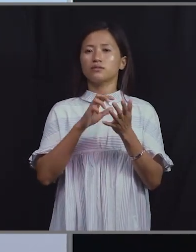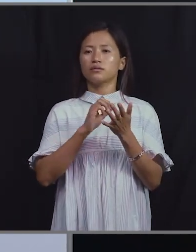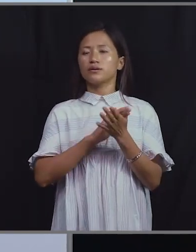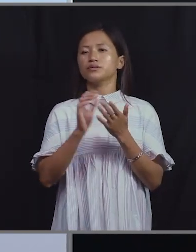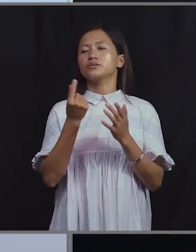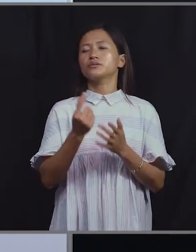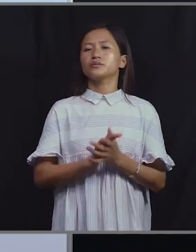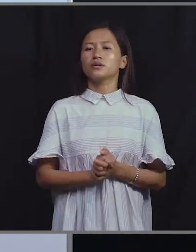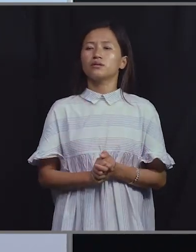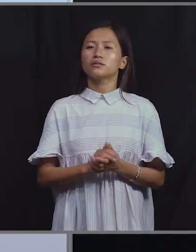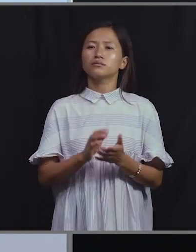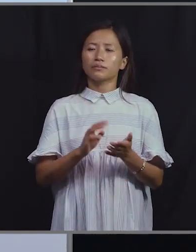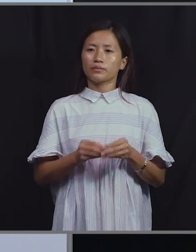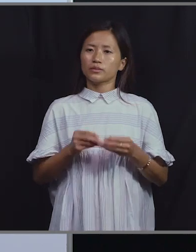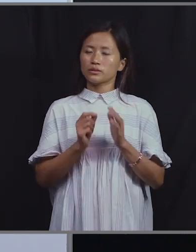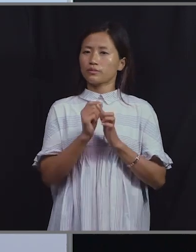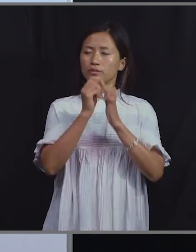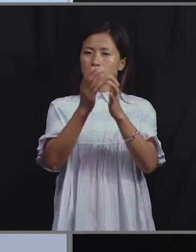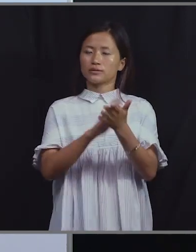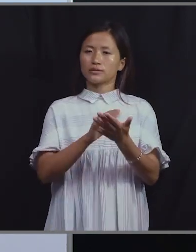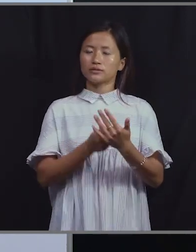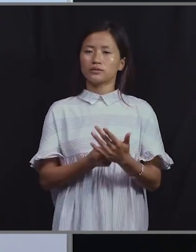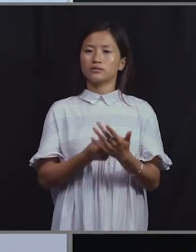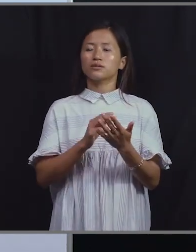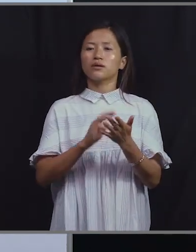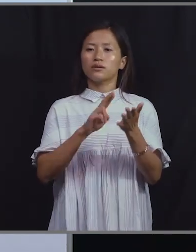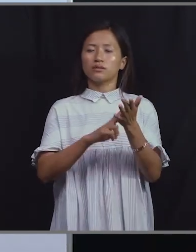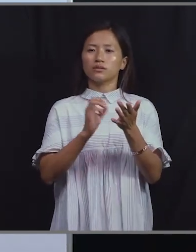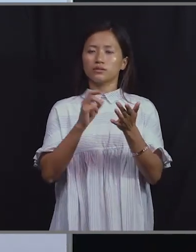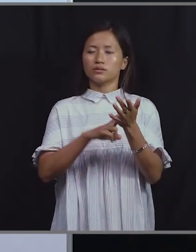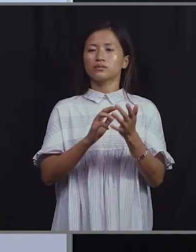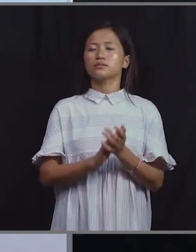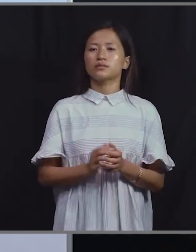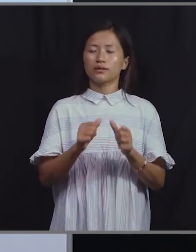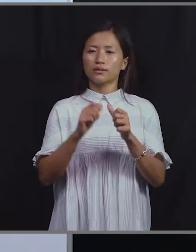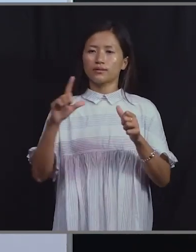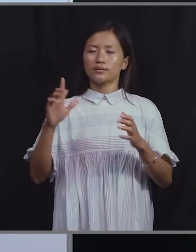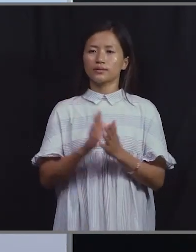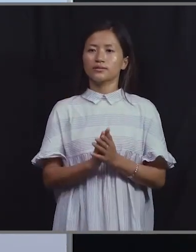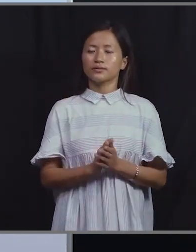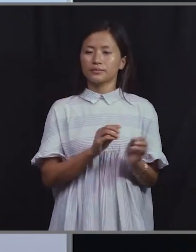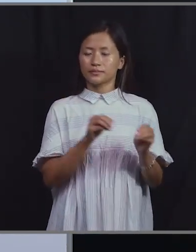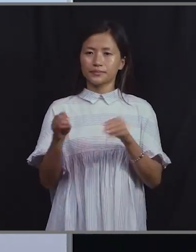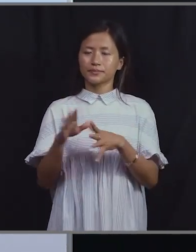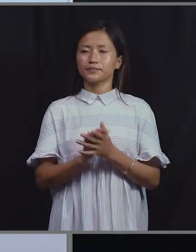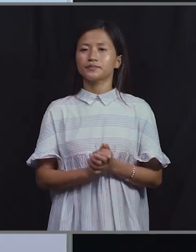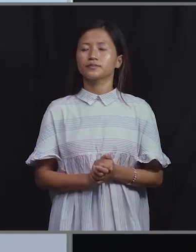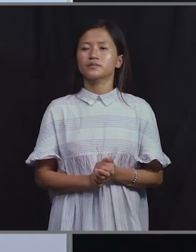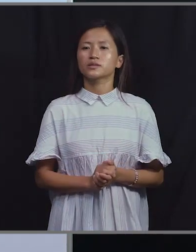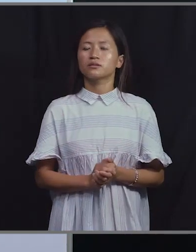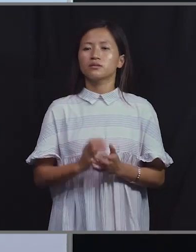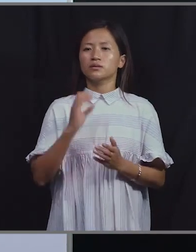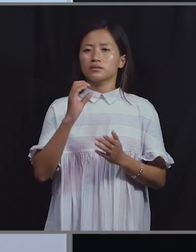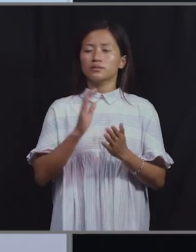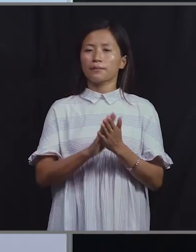representing the non-aligned nations. He also played the role of a mediator in this Cuban crisis. So through this